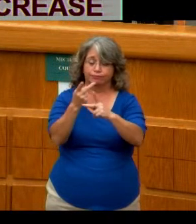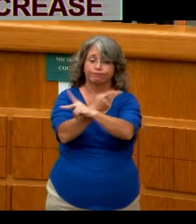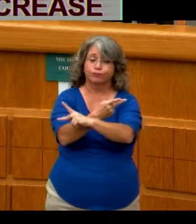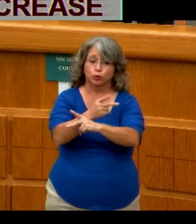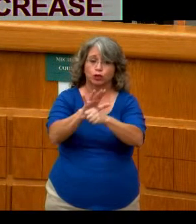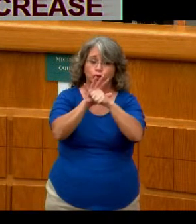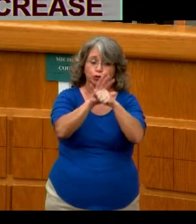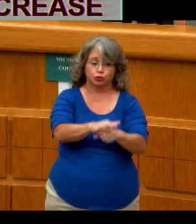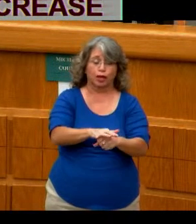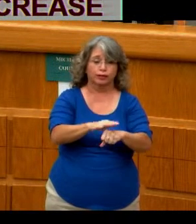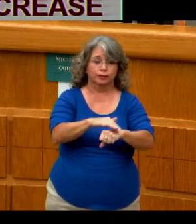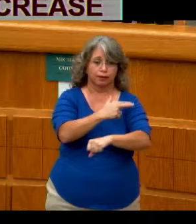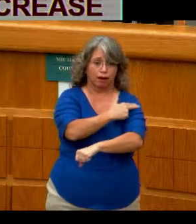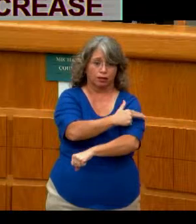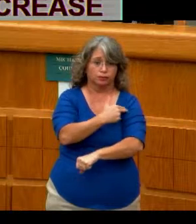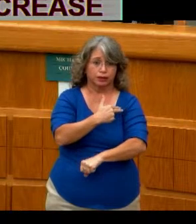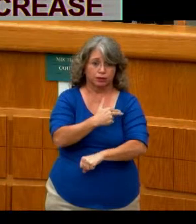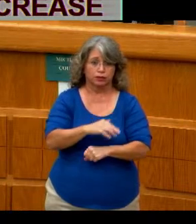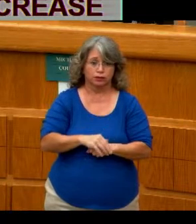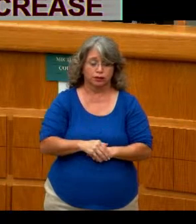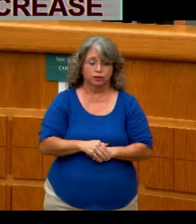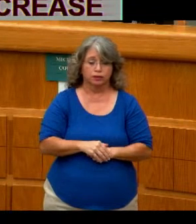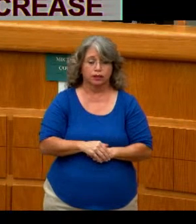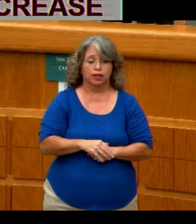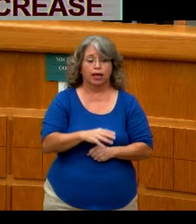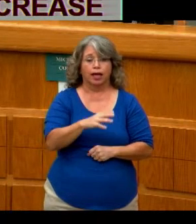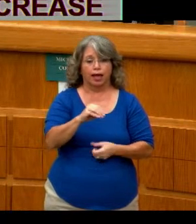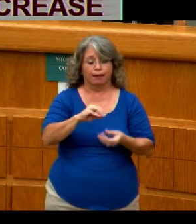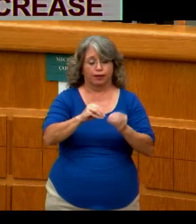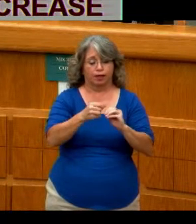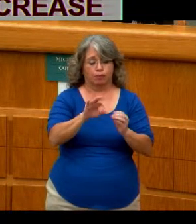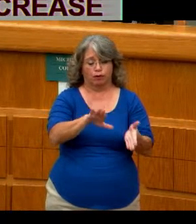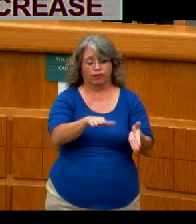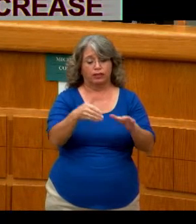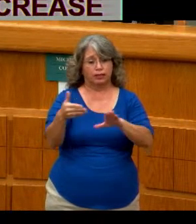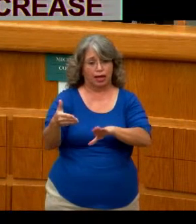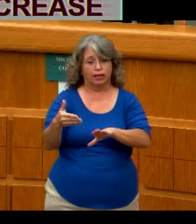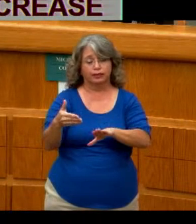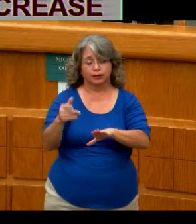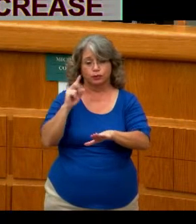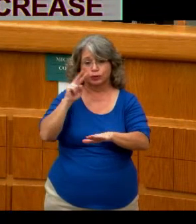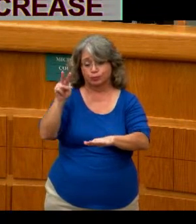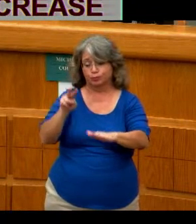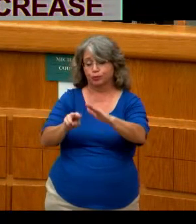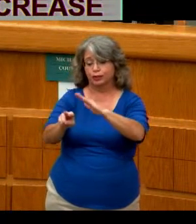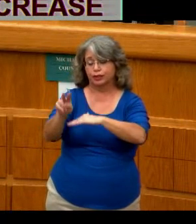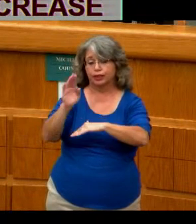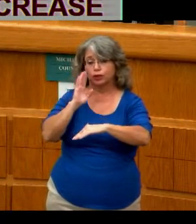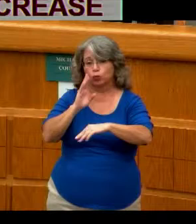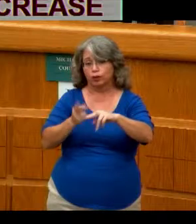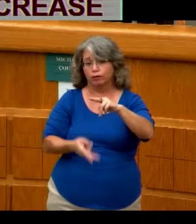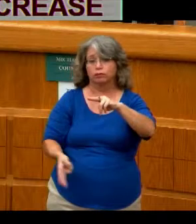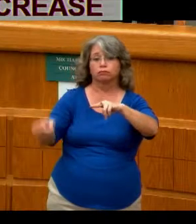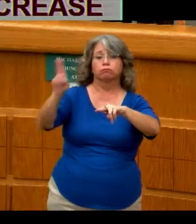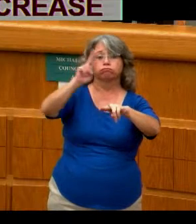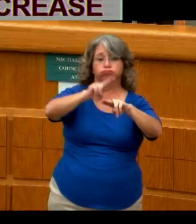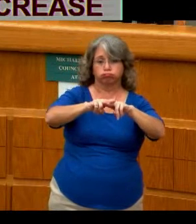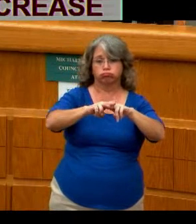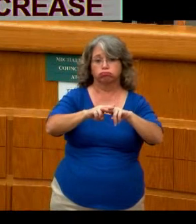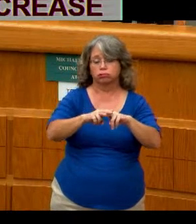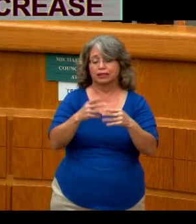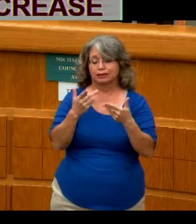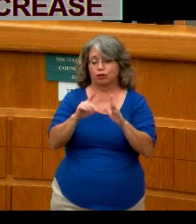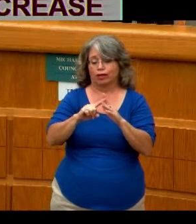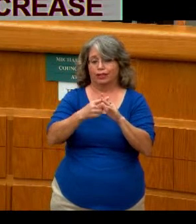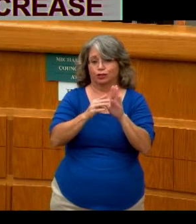now. We're predicting a large strain on the hospitals. And again, with the fatalities, we're looking at this to